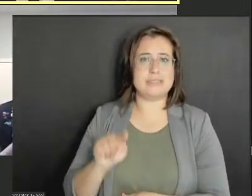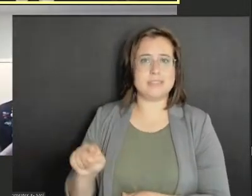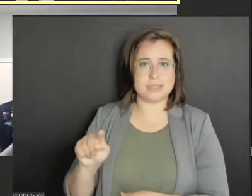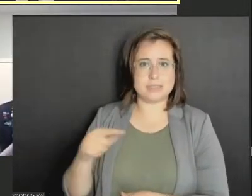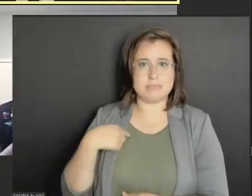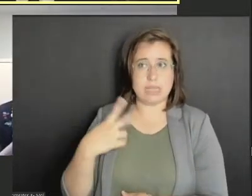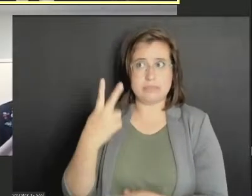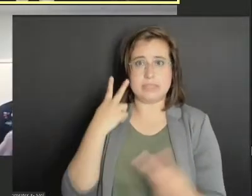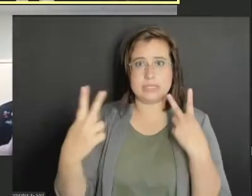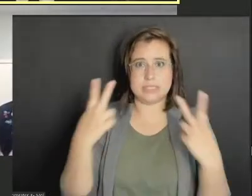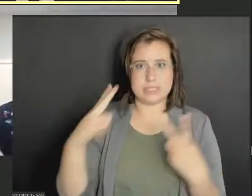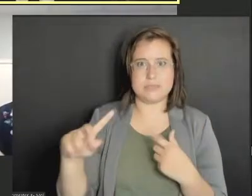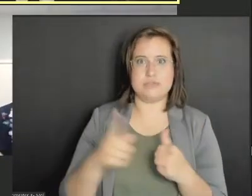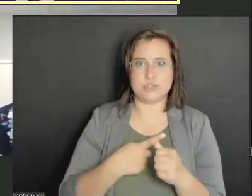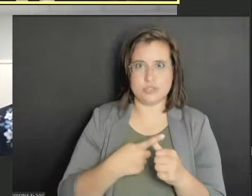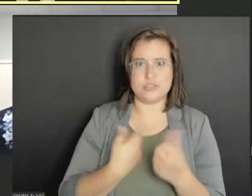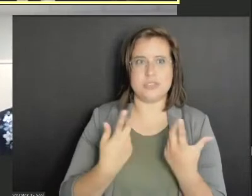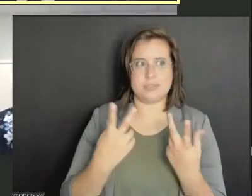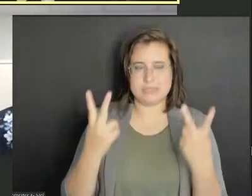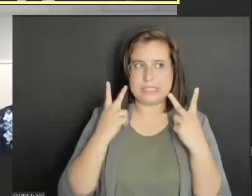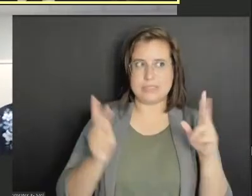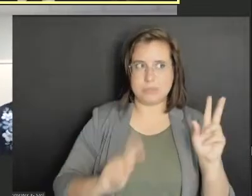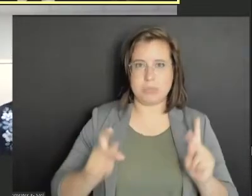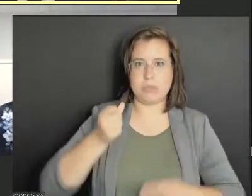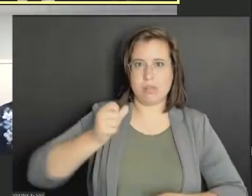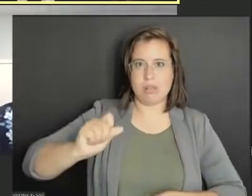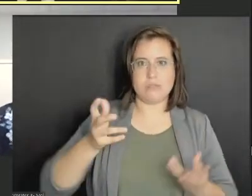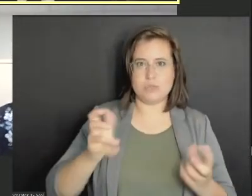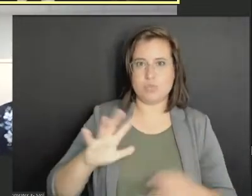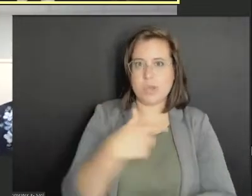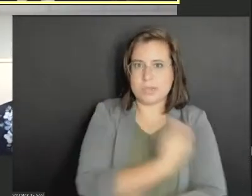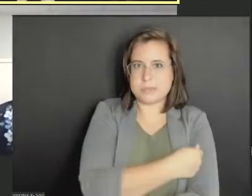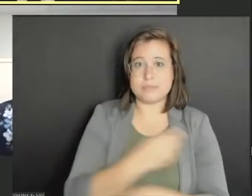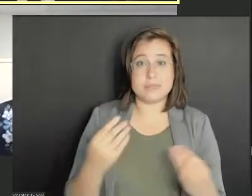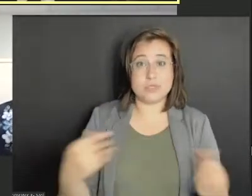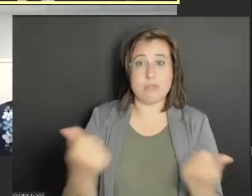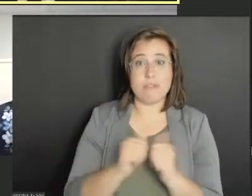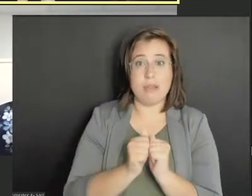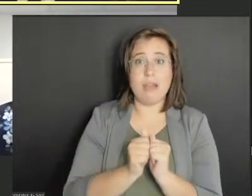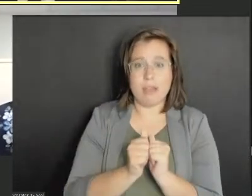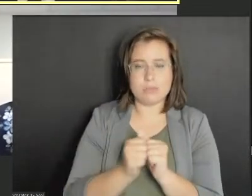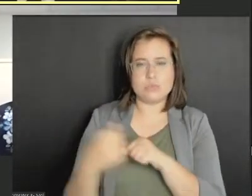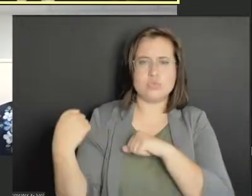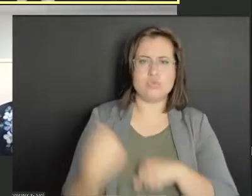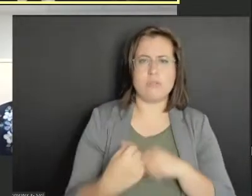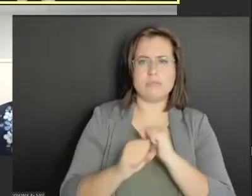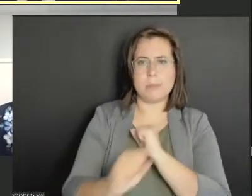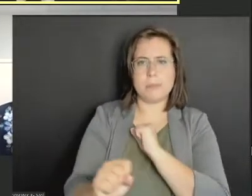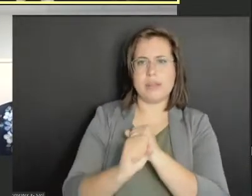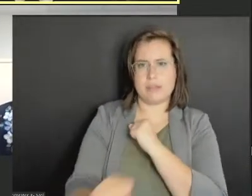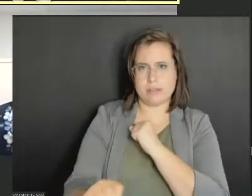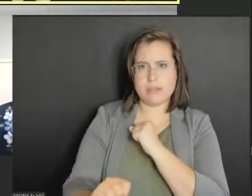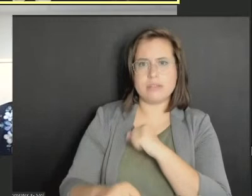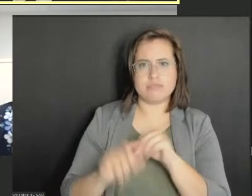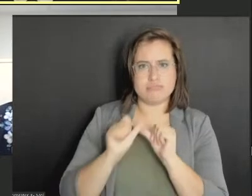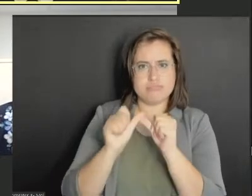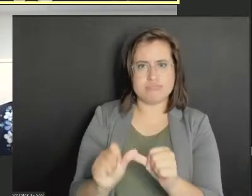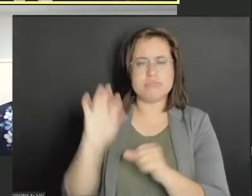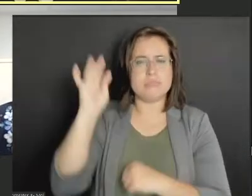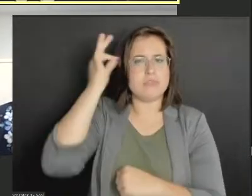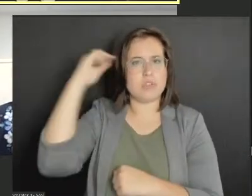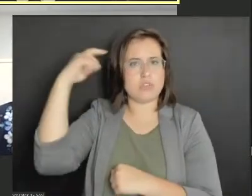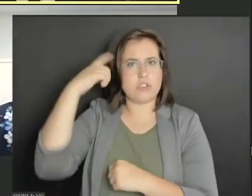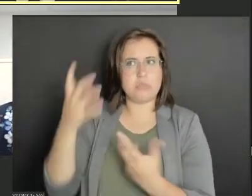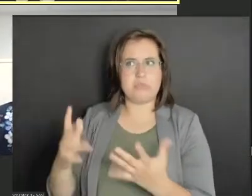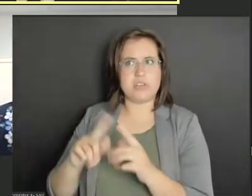vaccine reluctance among young people, and this can be solved with a continued strong, coordinated campaign that the federal government has carried out